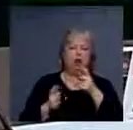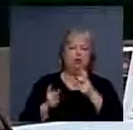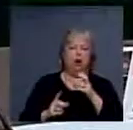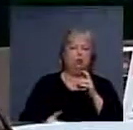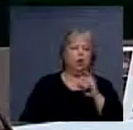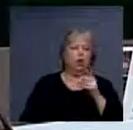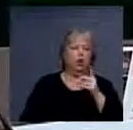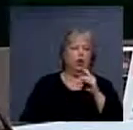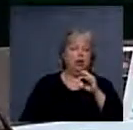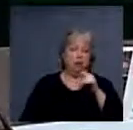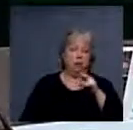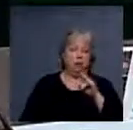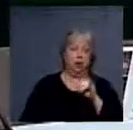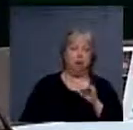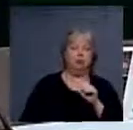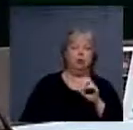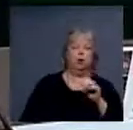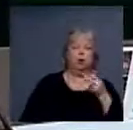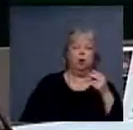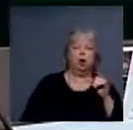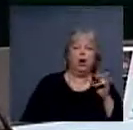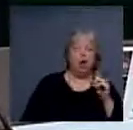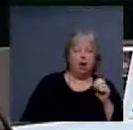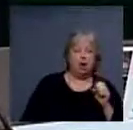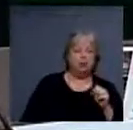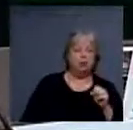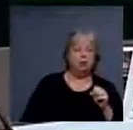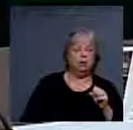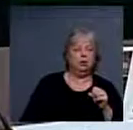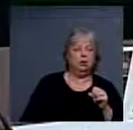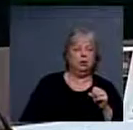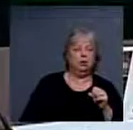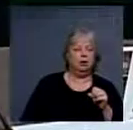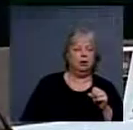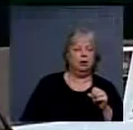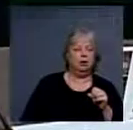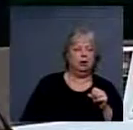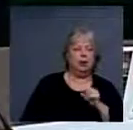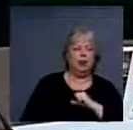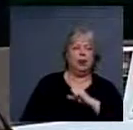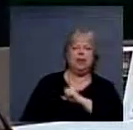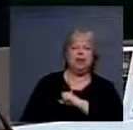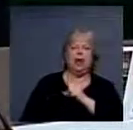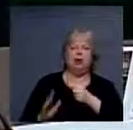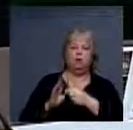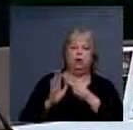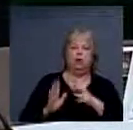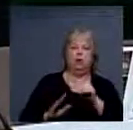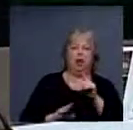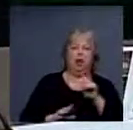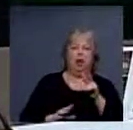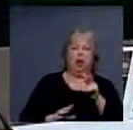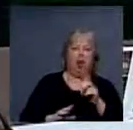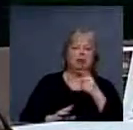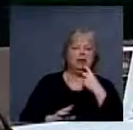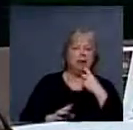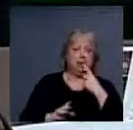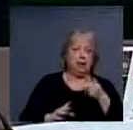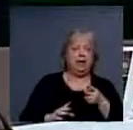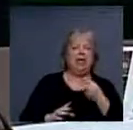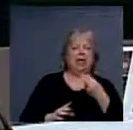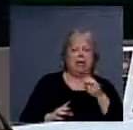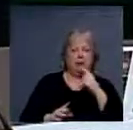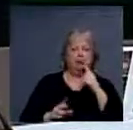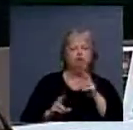Hines, whichever one brought it up, that last night, State Representative Love said he was ready to take an active part